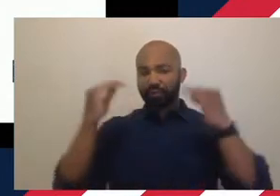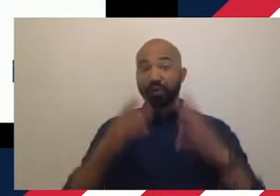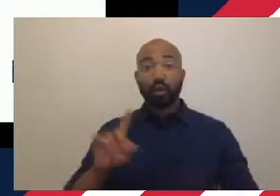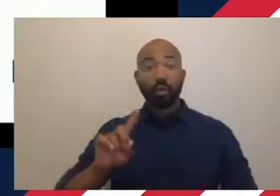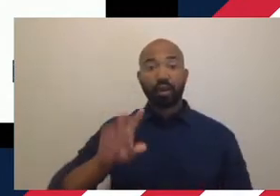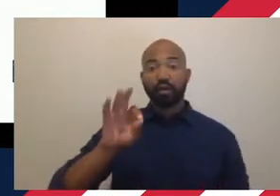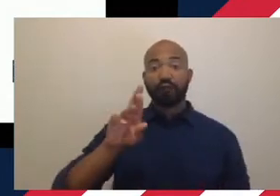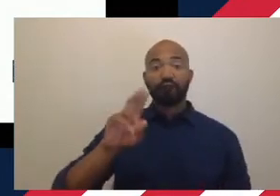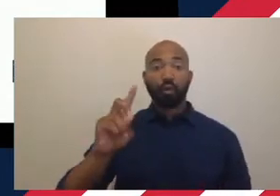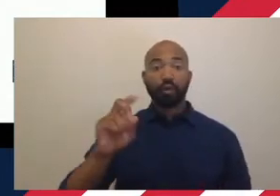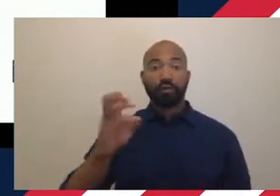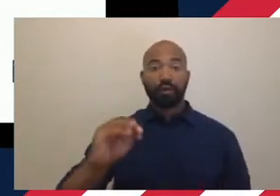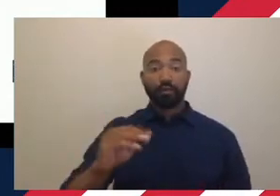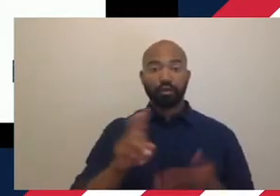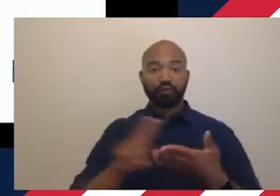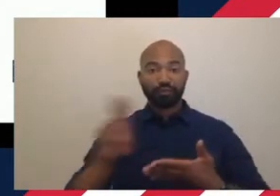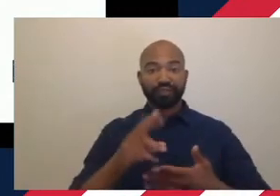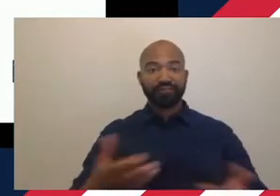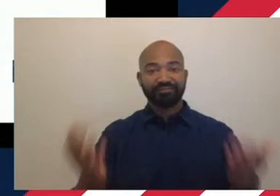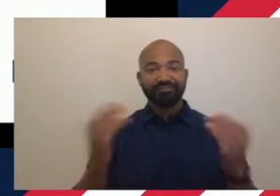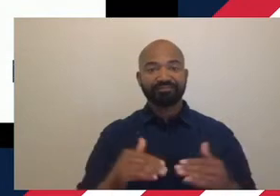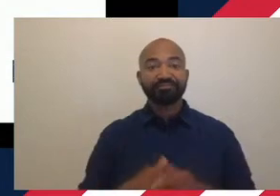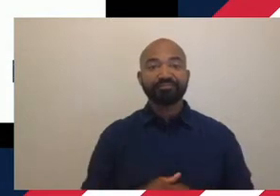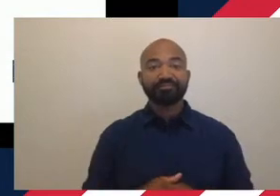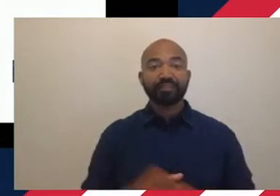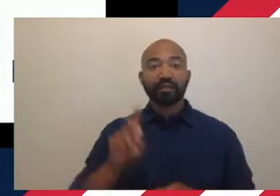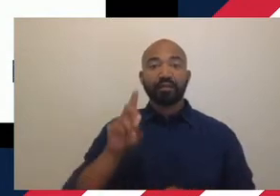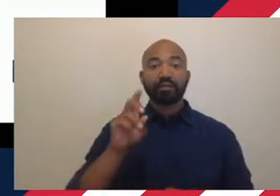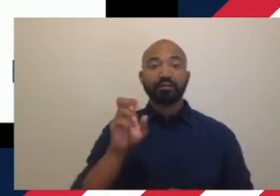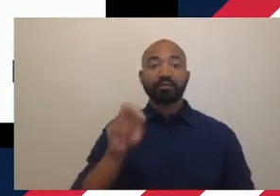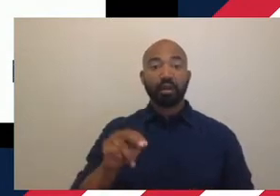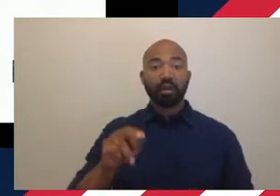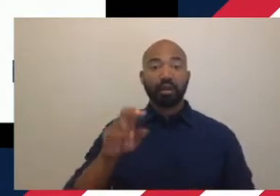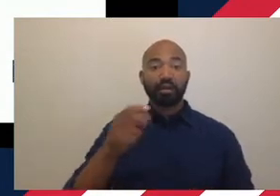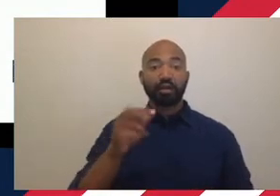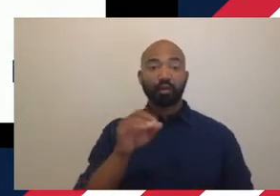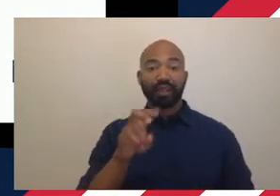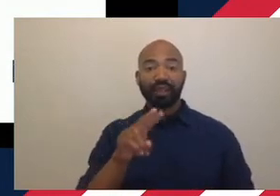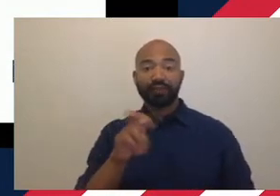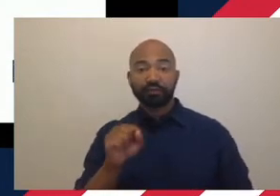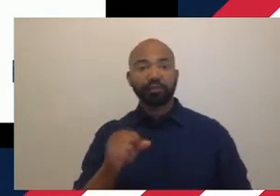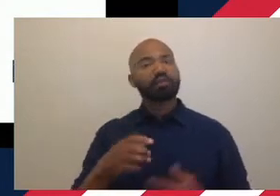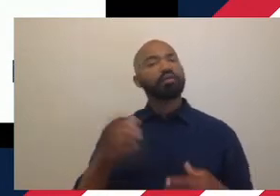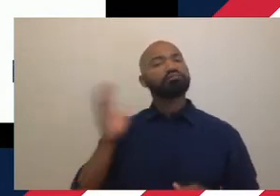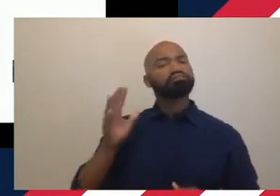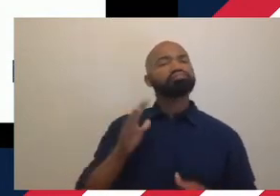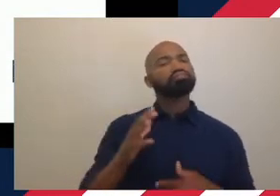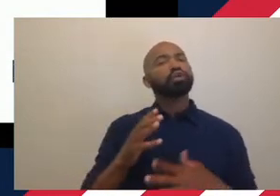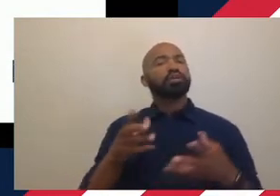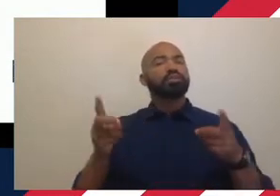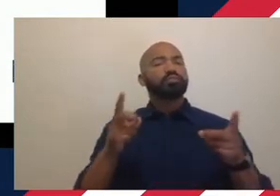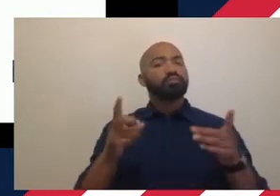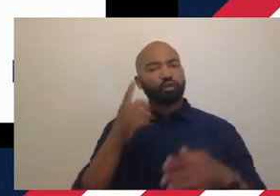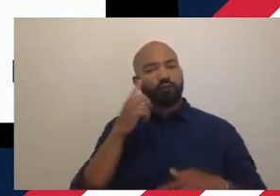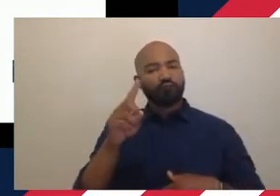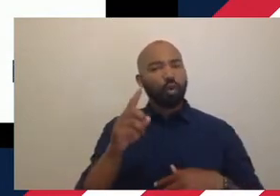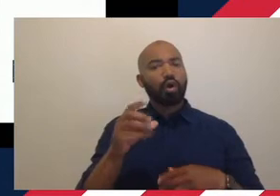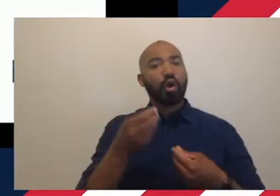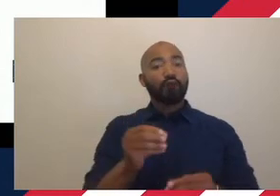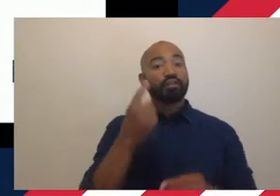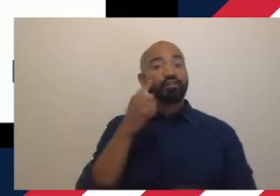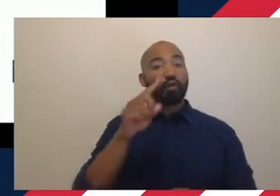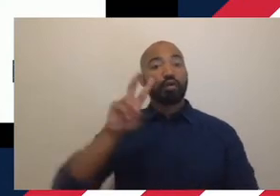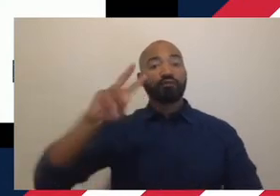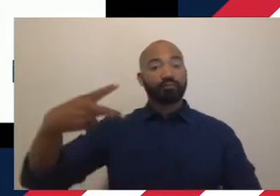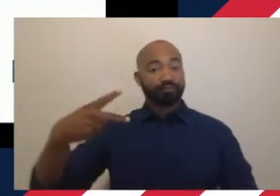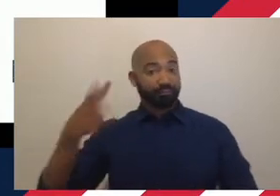University. John Graves of Ohio is the former Domestic and Economic Policy Director in the Office of Vice